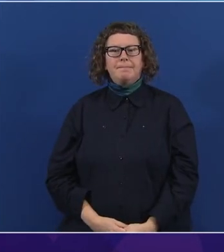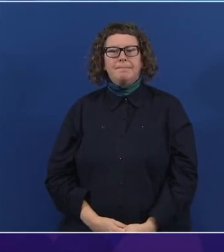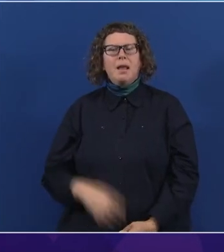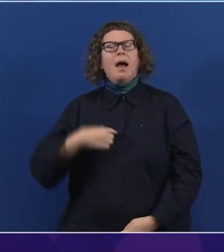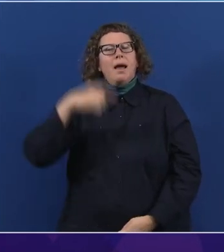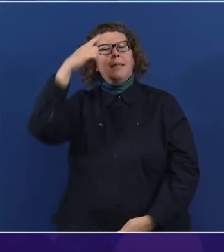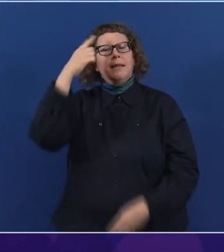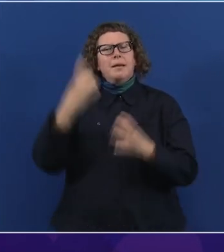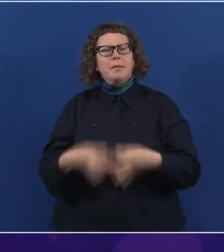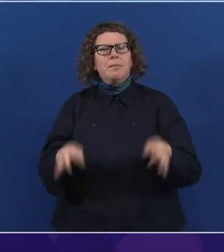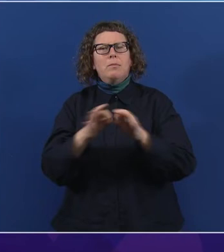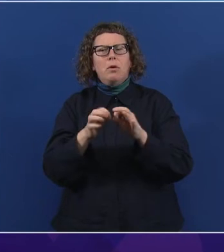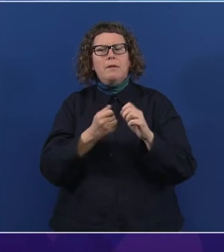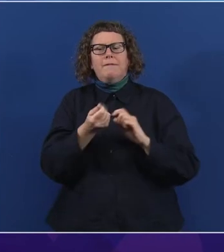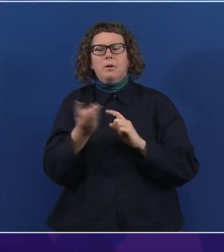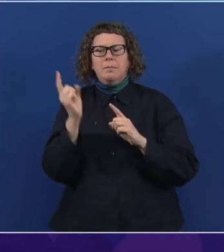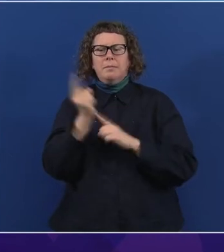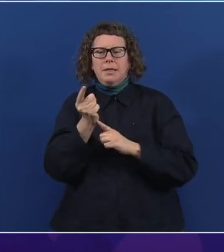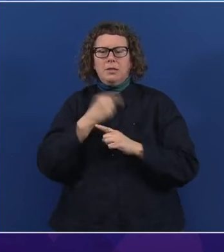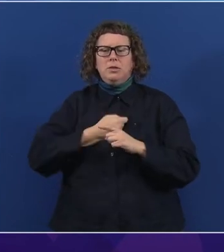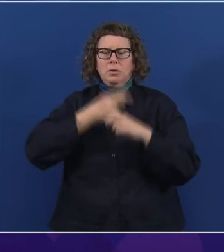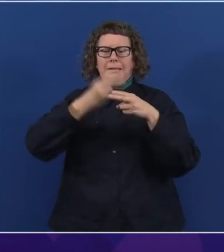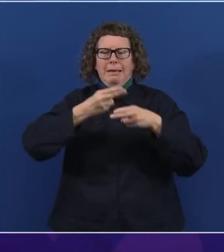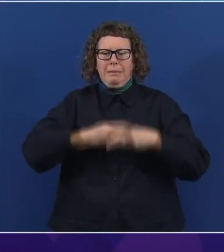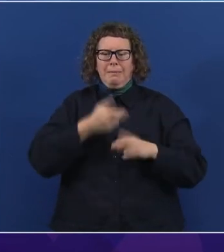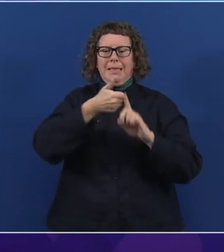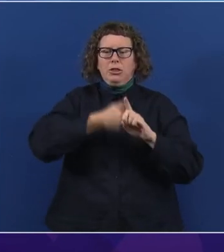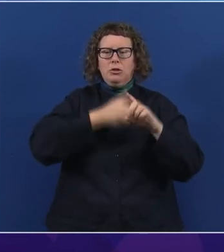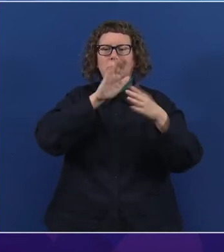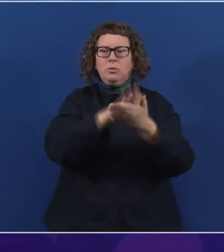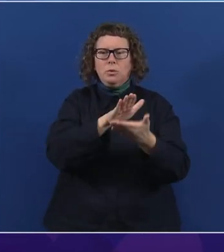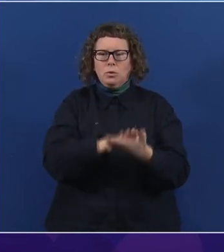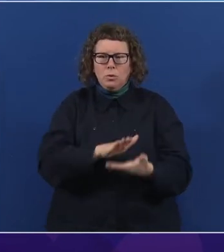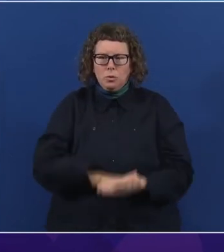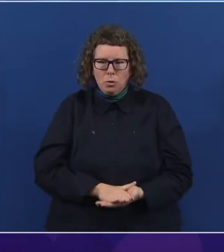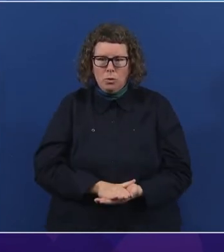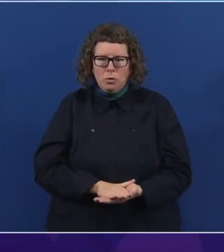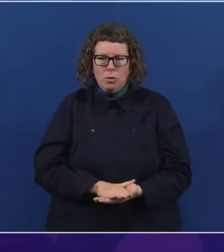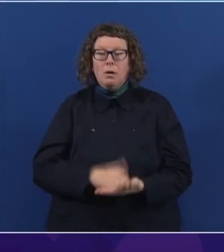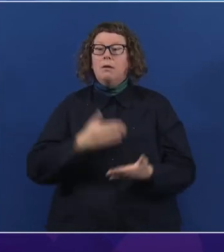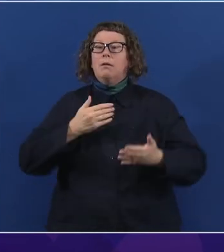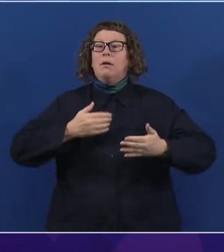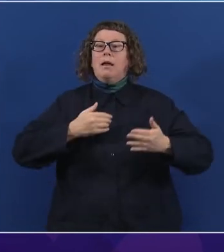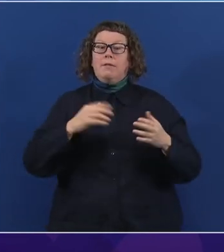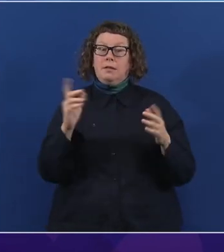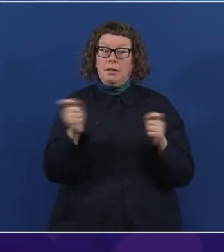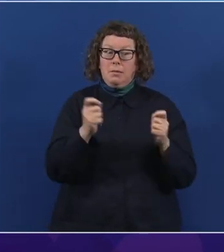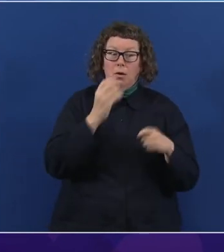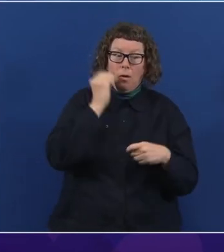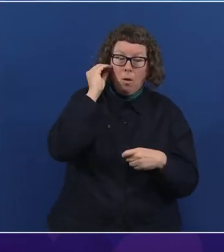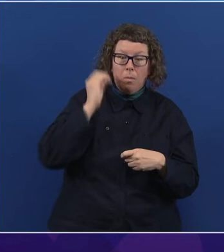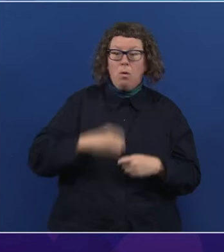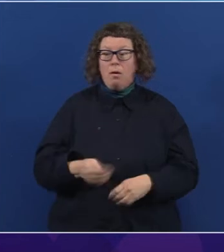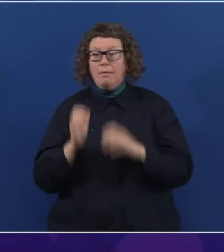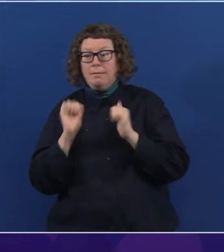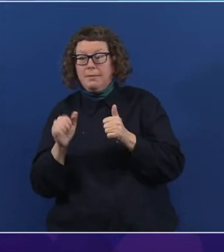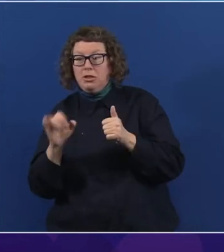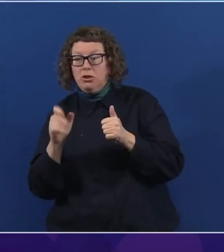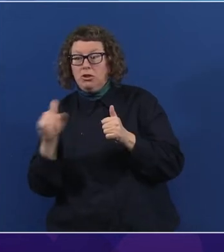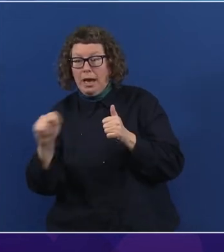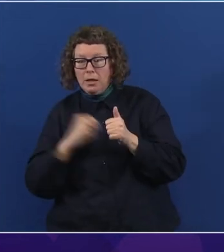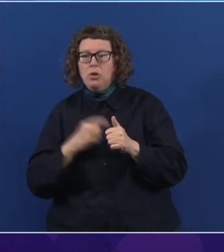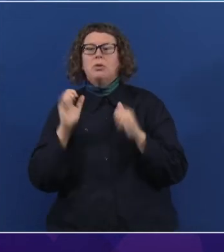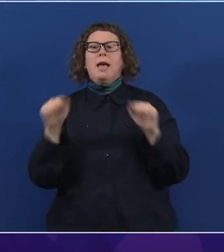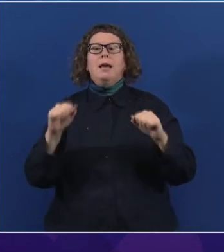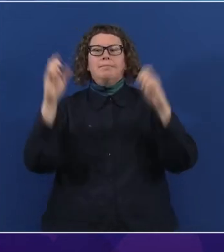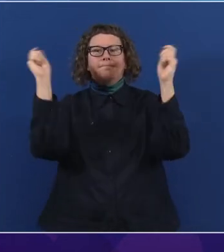I think it's important to take a few minutes to name each of our schools and allow all of you, whether it's a celebration at home or a thumbs up in the chat, a chance